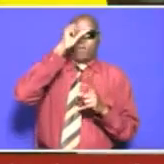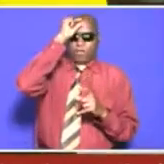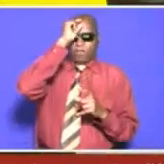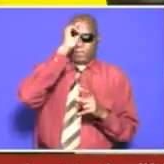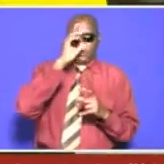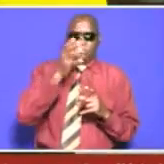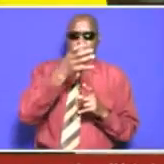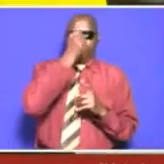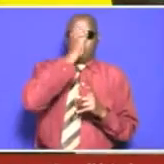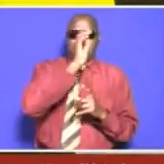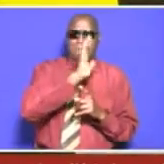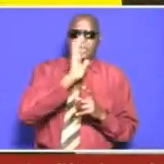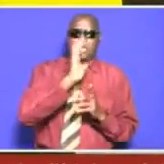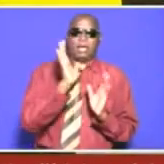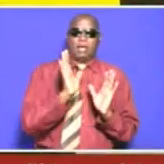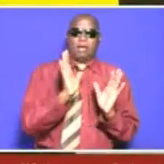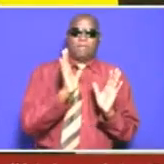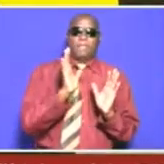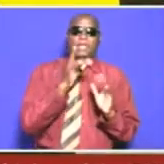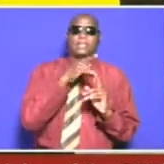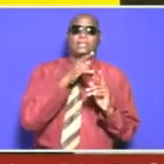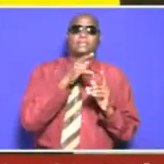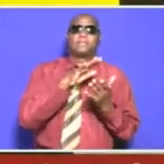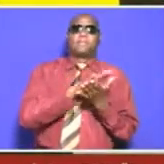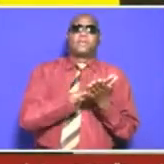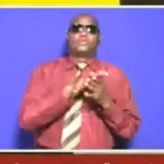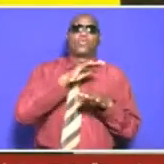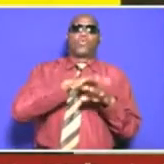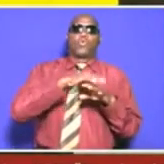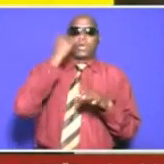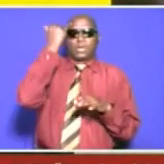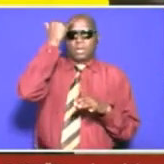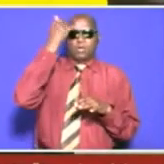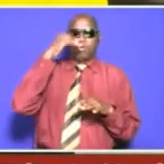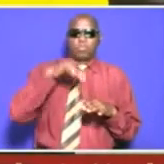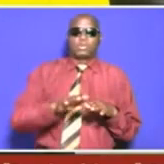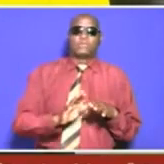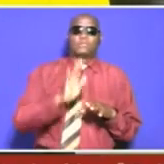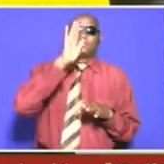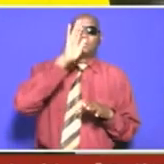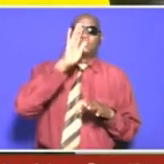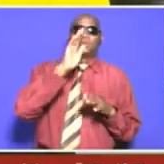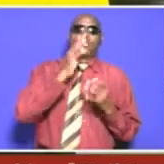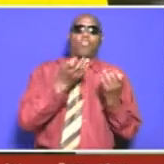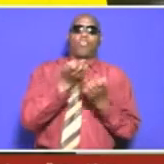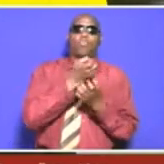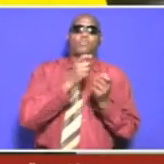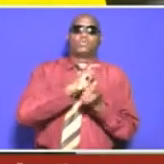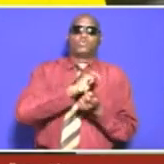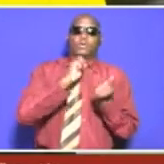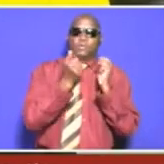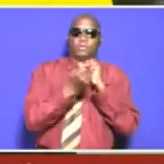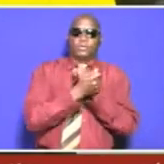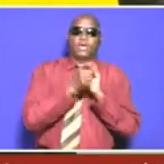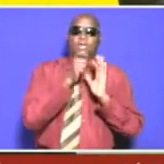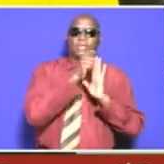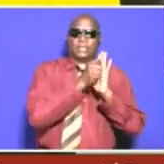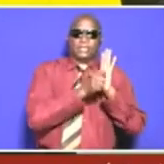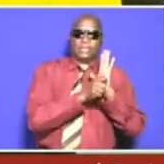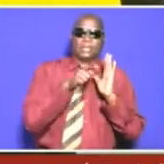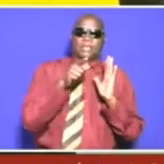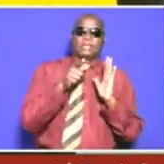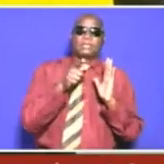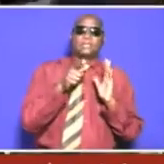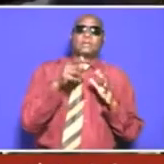is a party based on ideology, the bottom-up economic transformation agenda. So this is a party of the